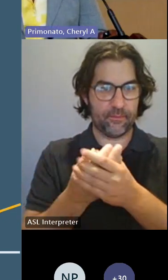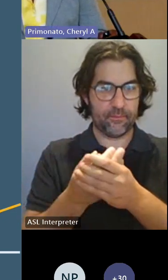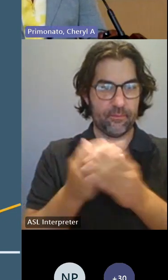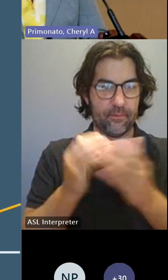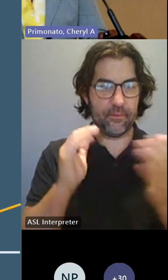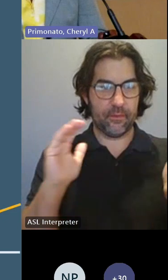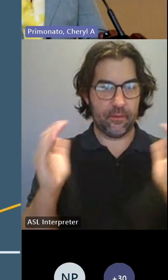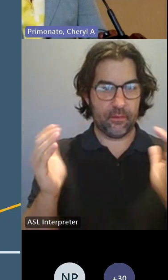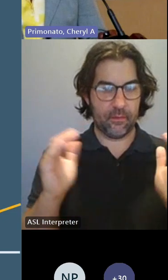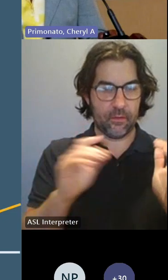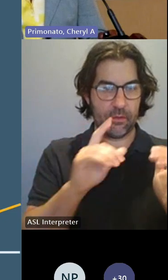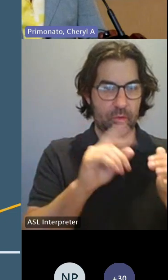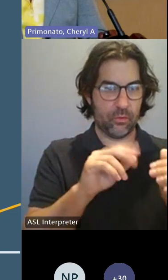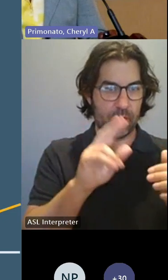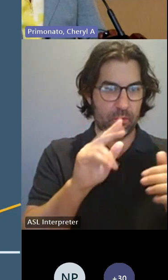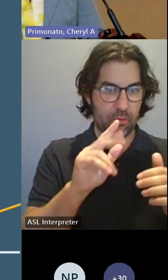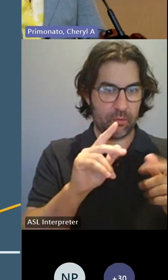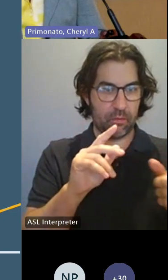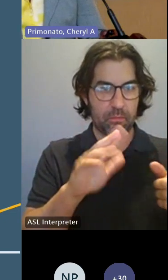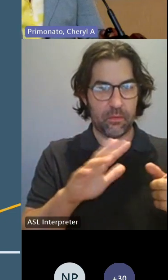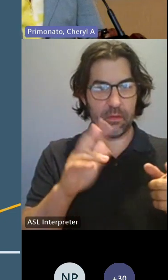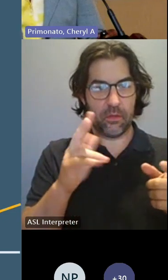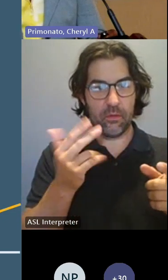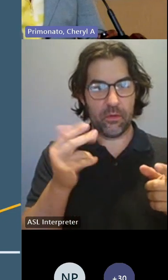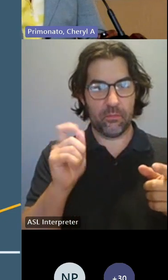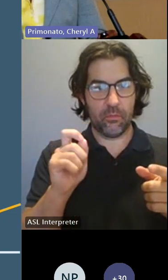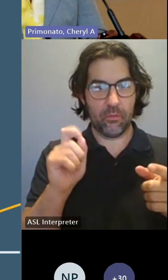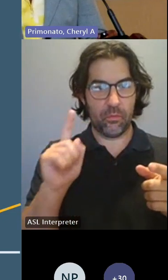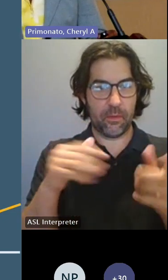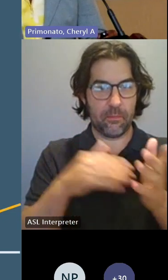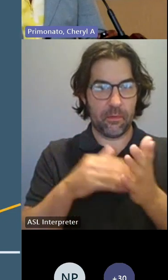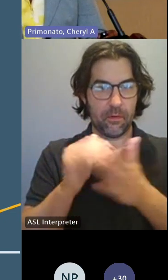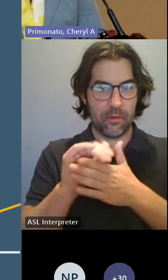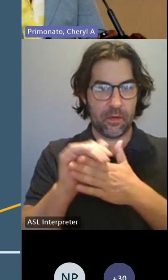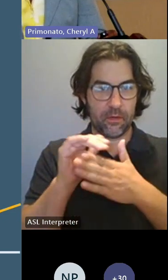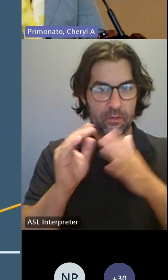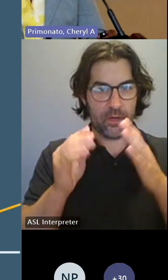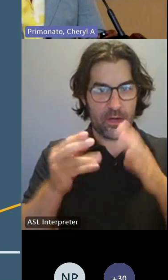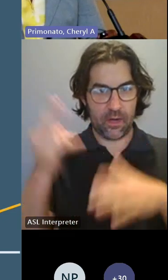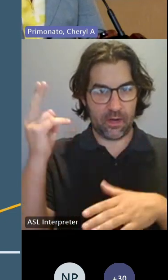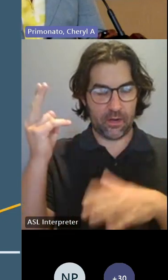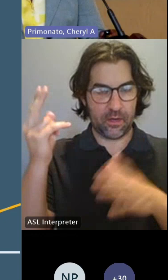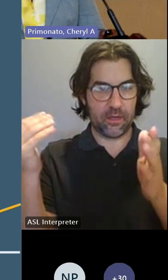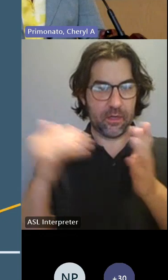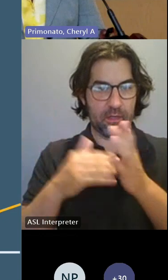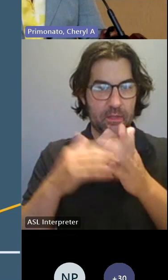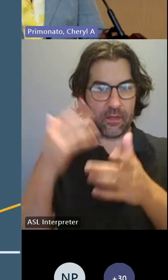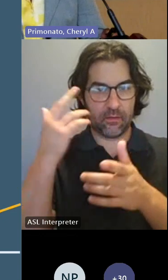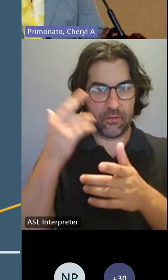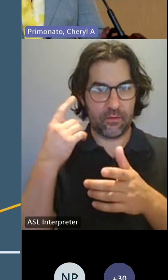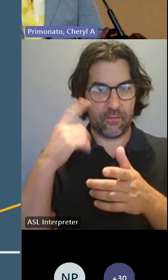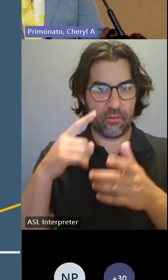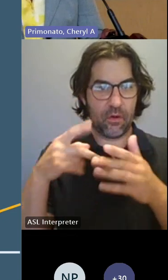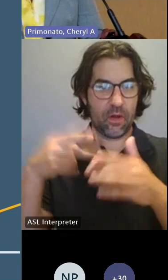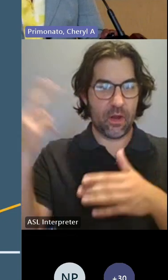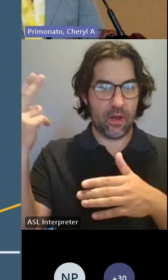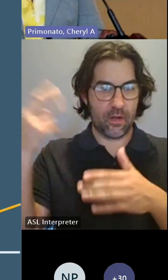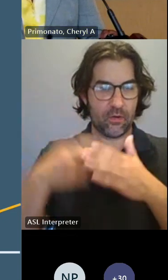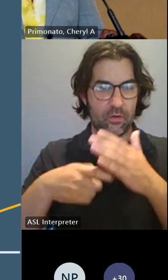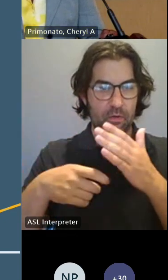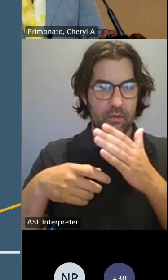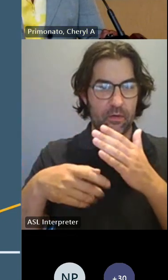Compared to 2023, we're about $13.1 million higher. And again, that is primarily due to higher state operating